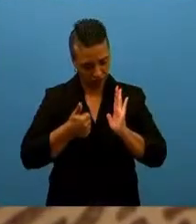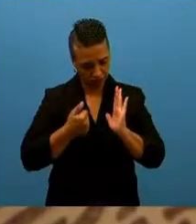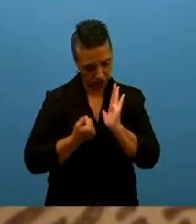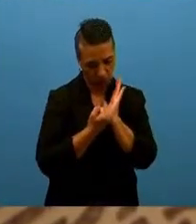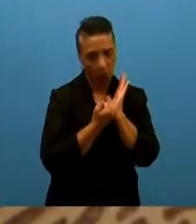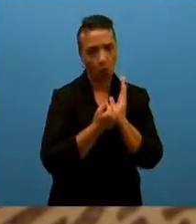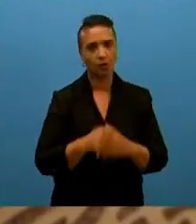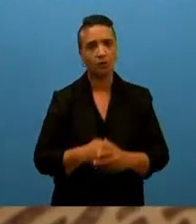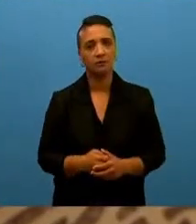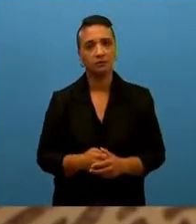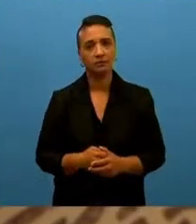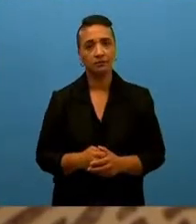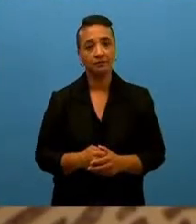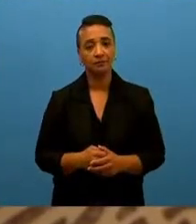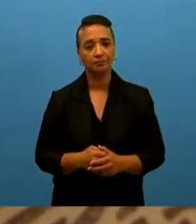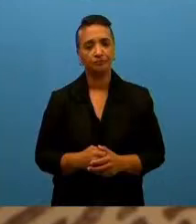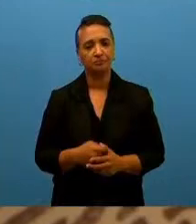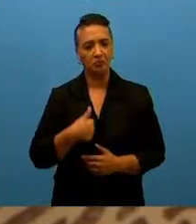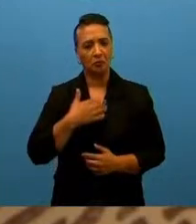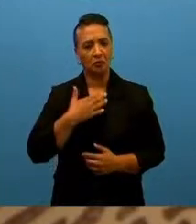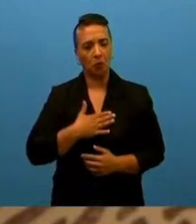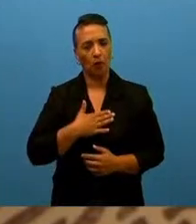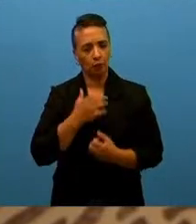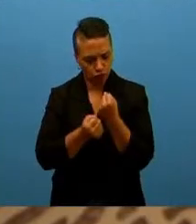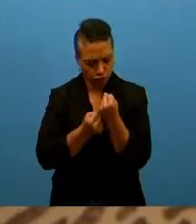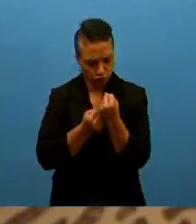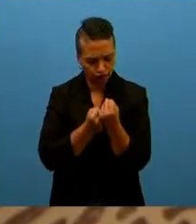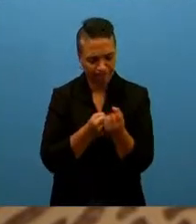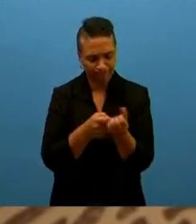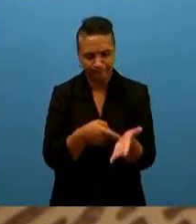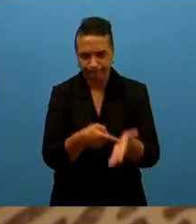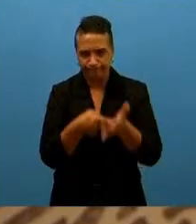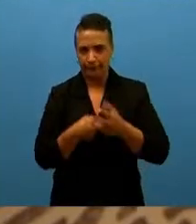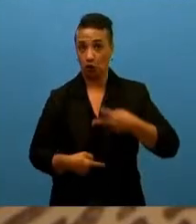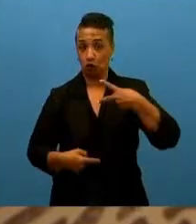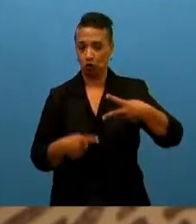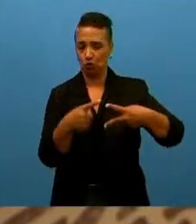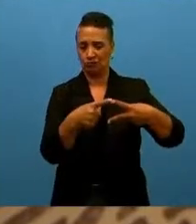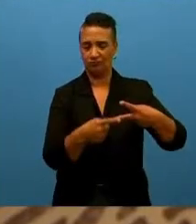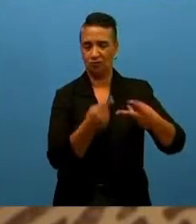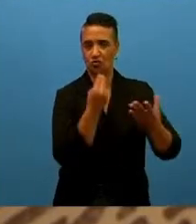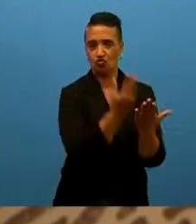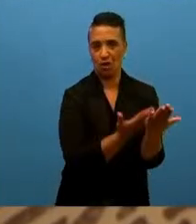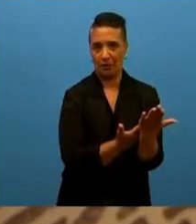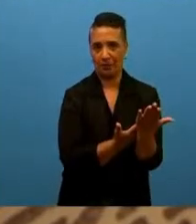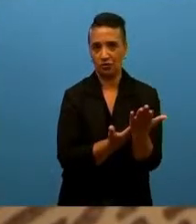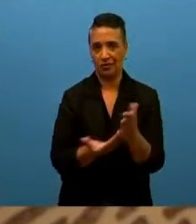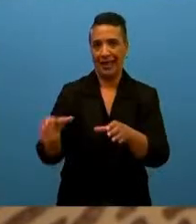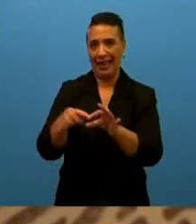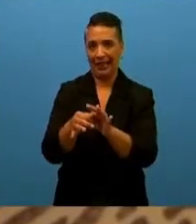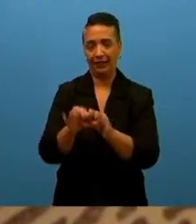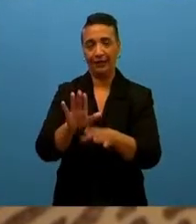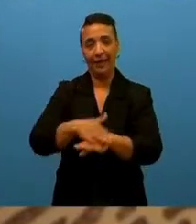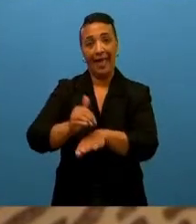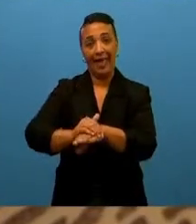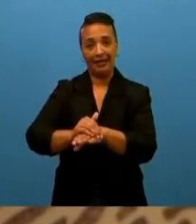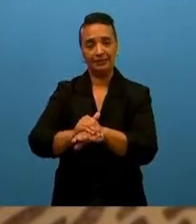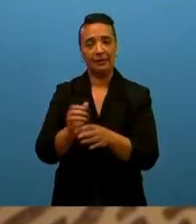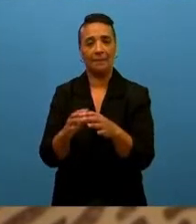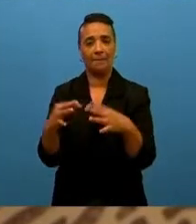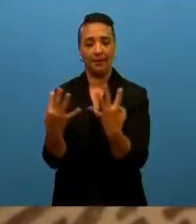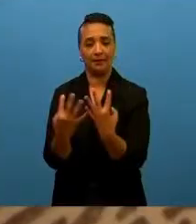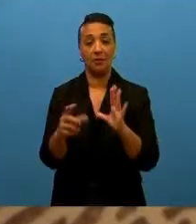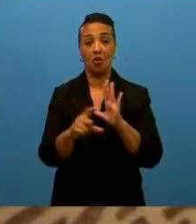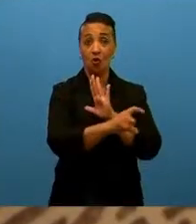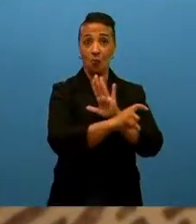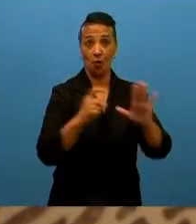and underscore 2 of the recommendations to the expert mechanism. First, paragraph 76